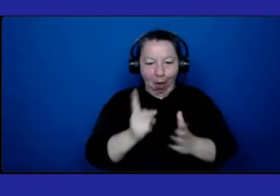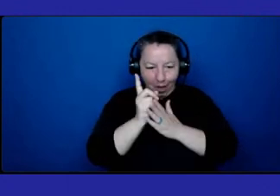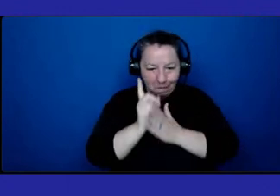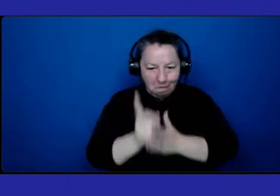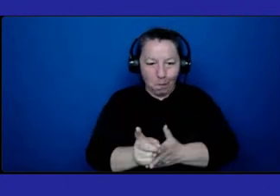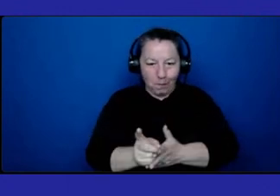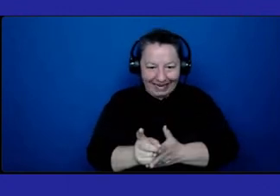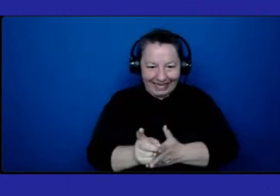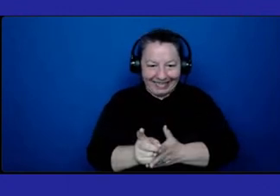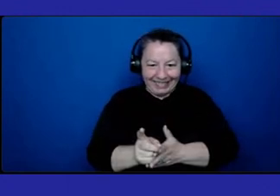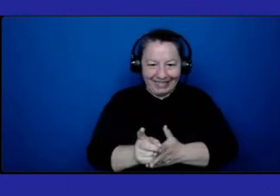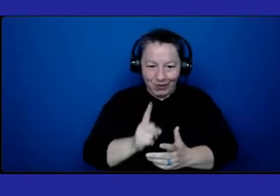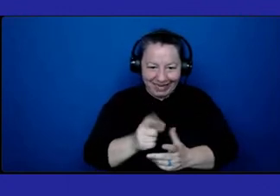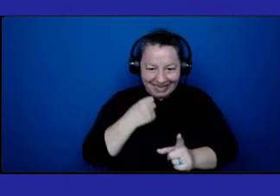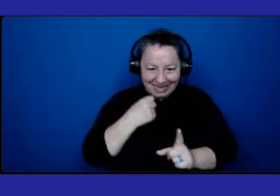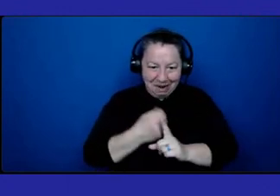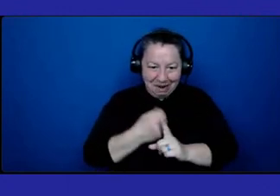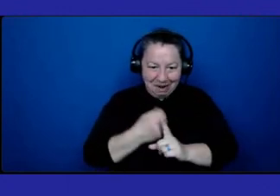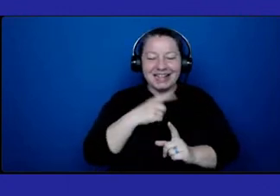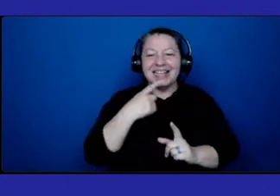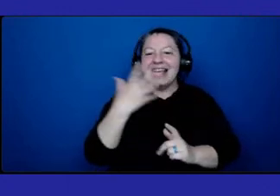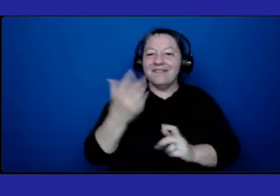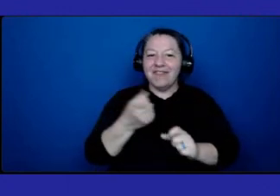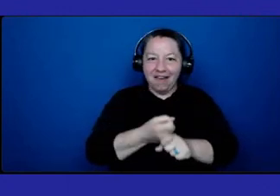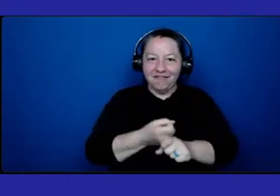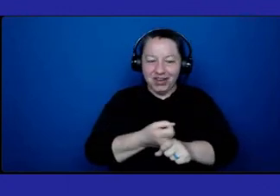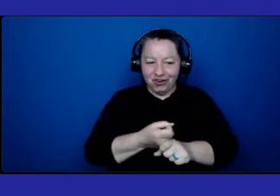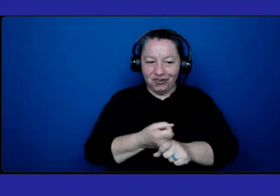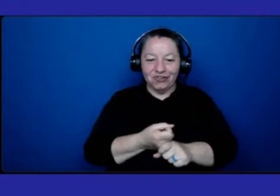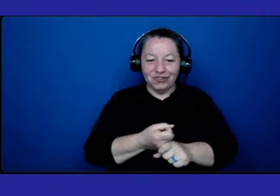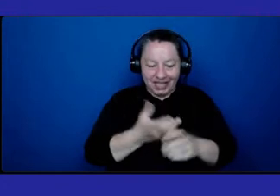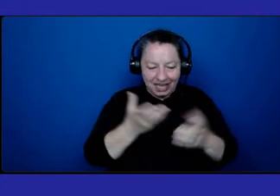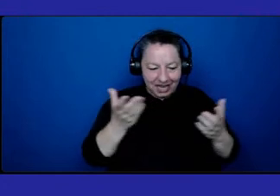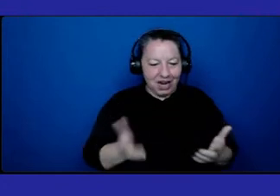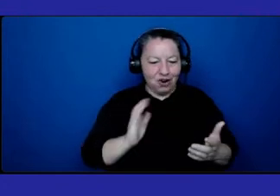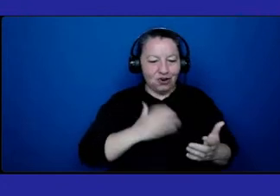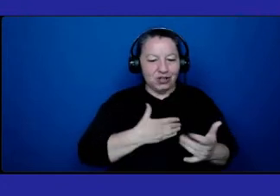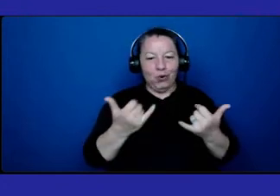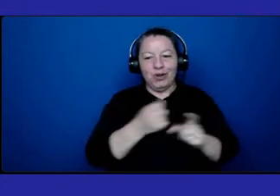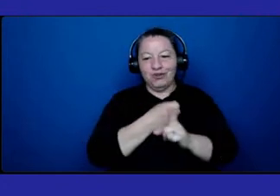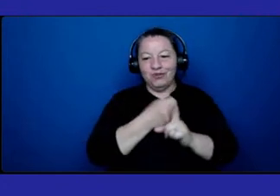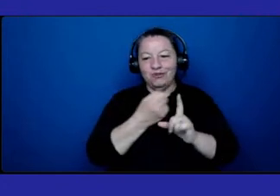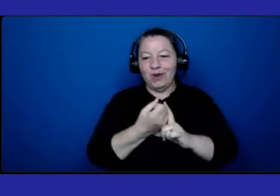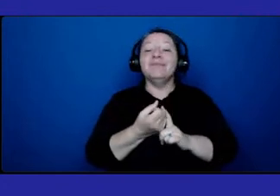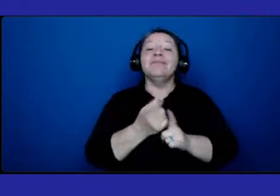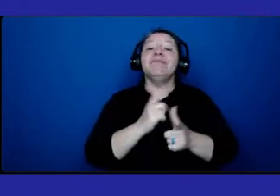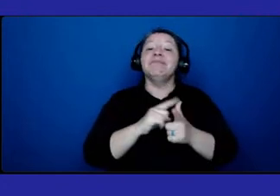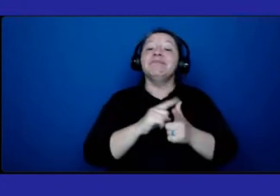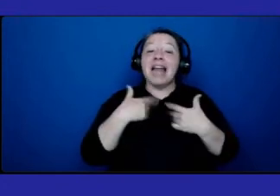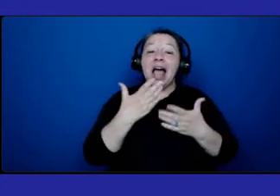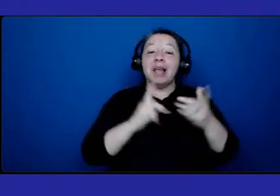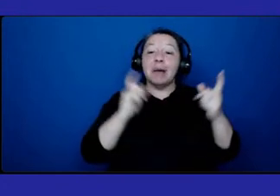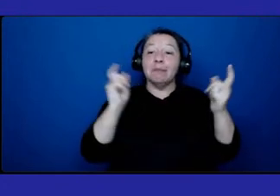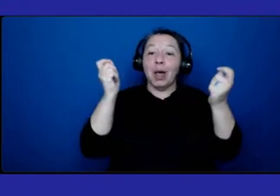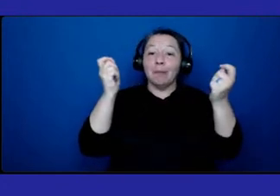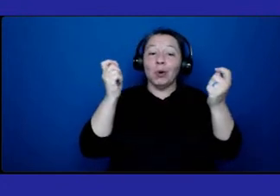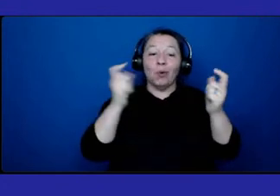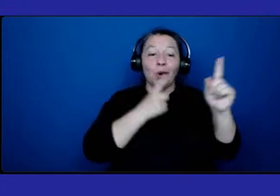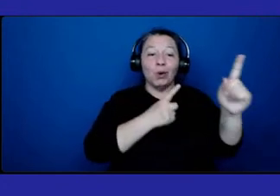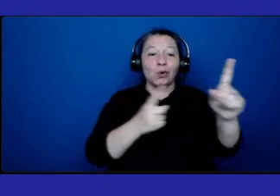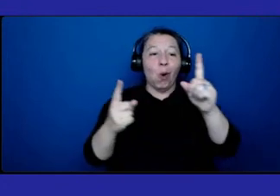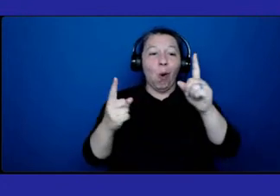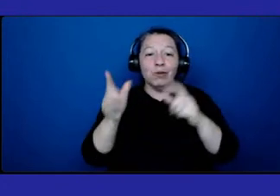say, 5 years, here's where we are. And then have some celebratory goals to come.